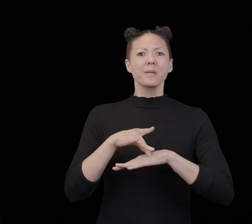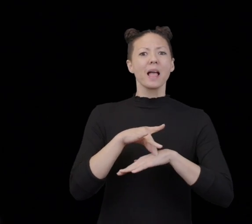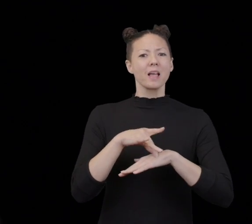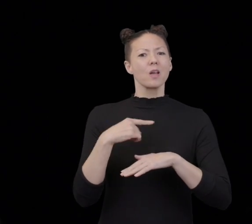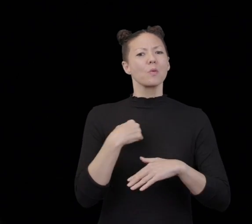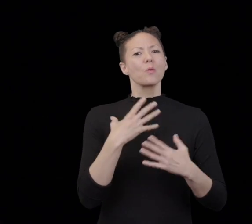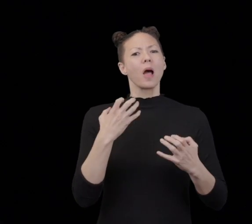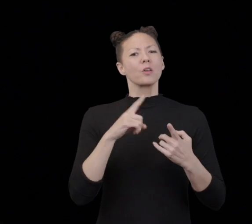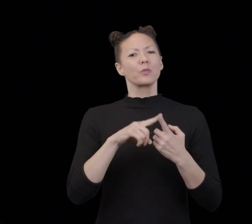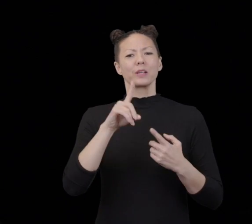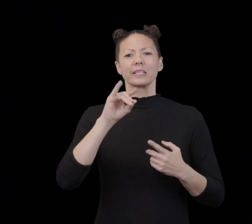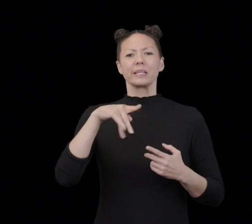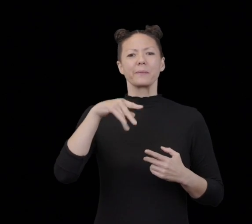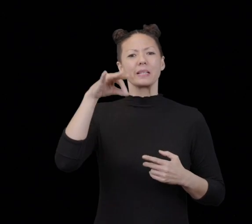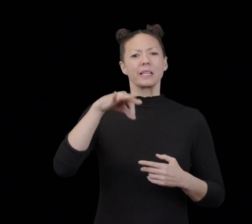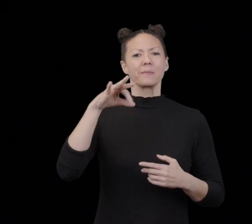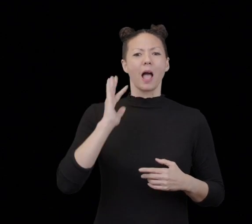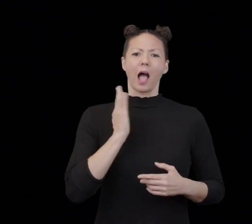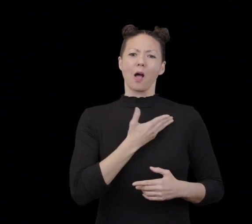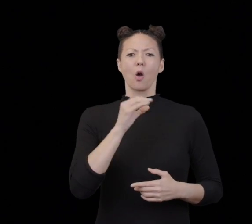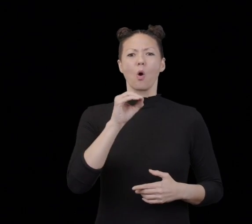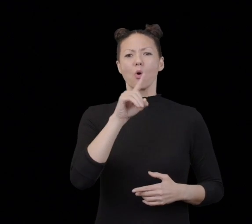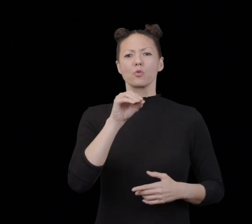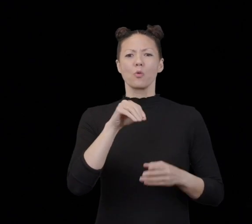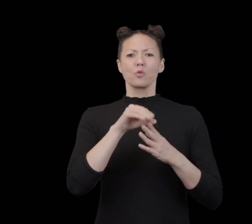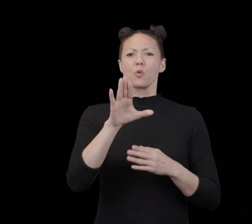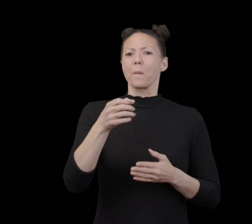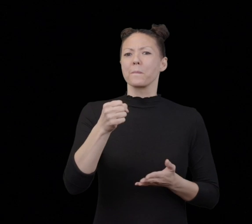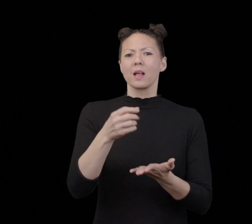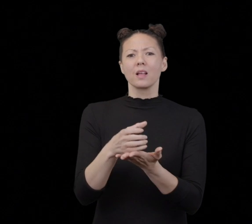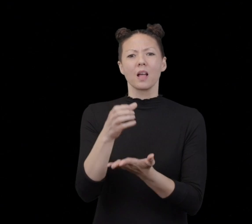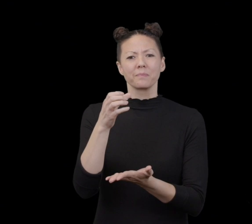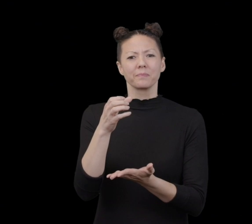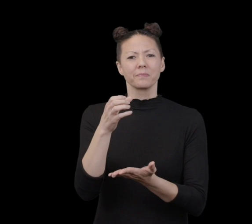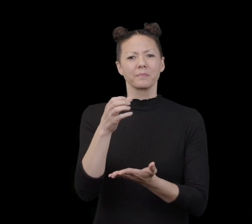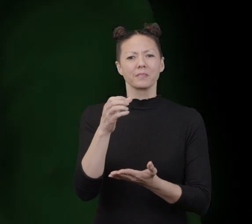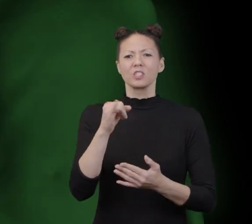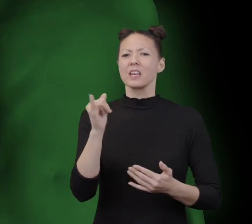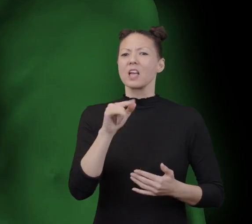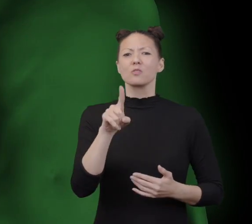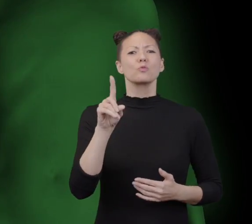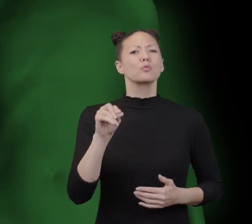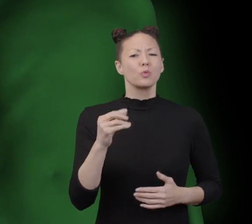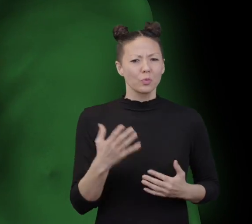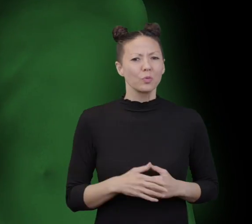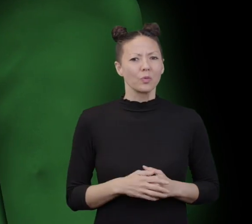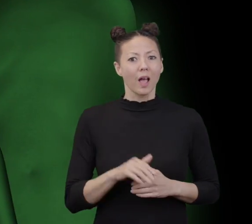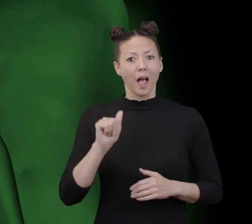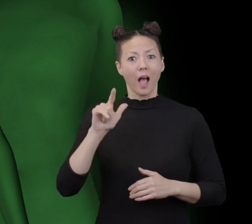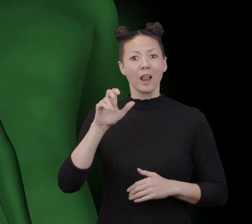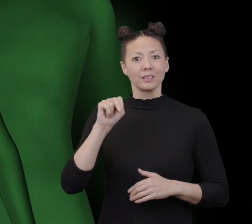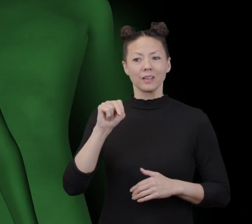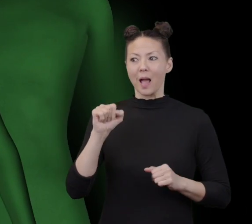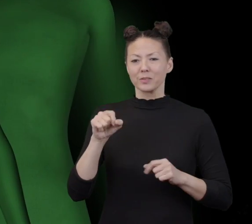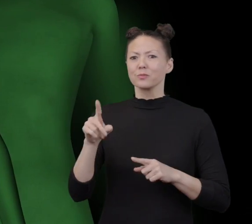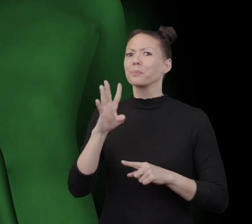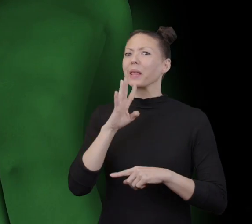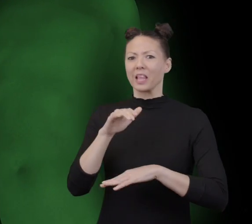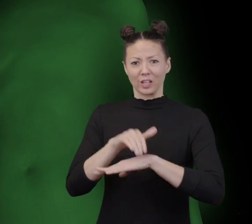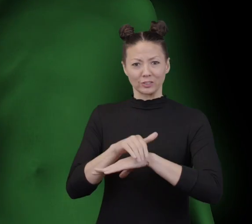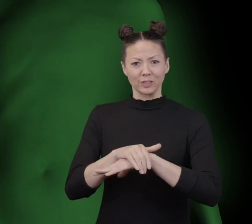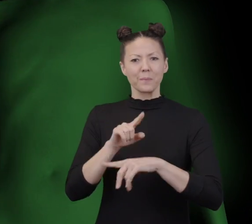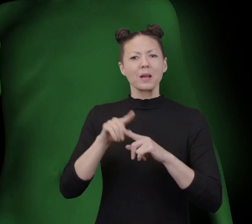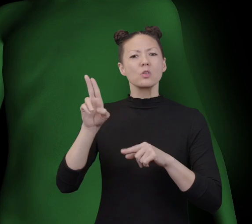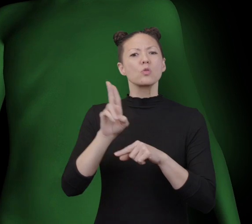we like to dip our ozus into milk, just like you do." The alien is able to speak